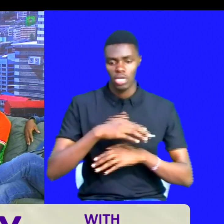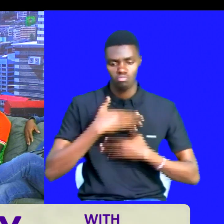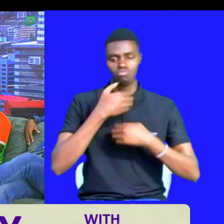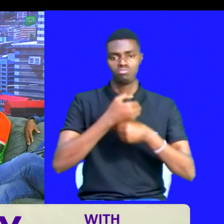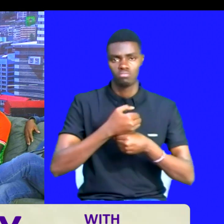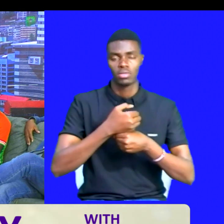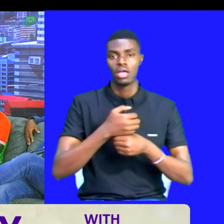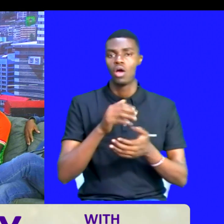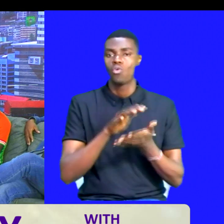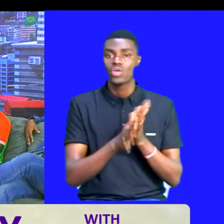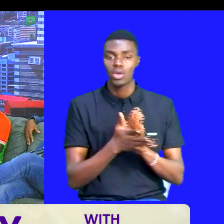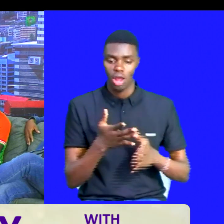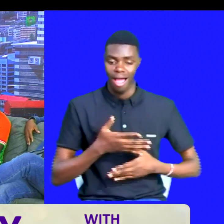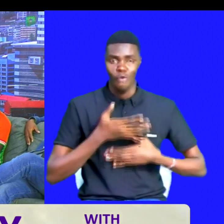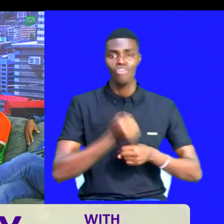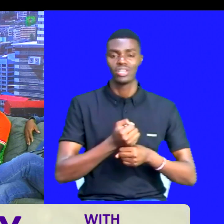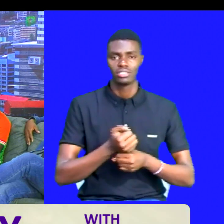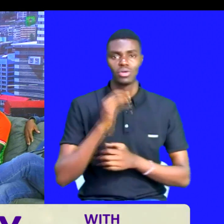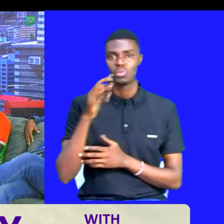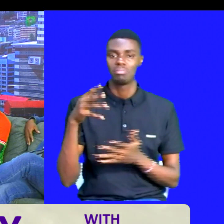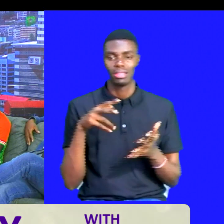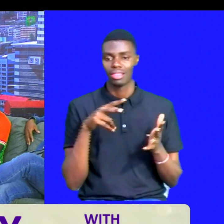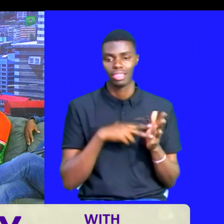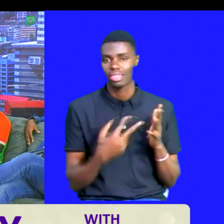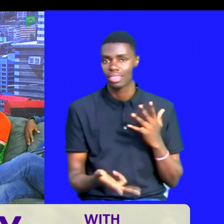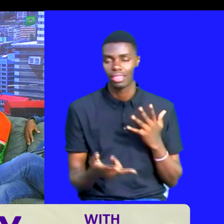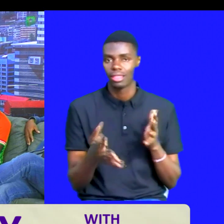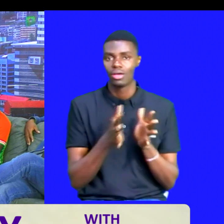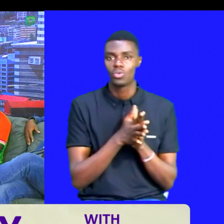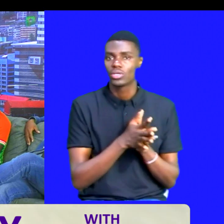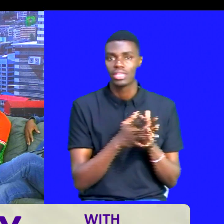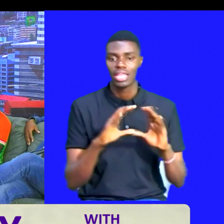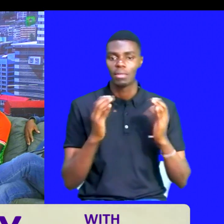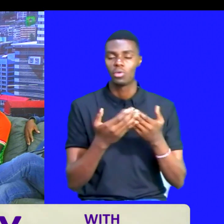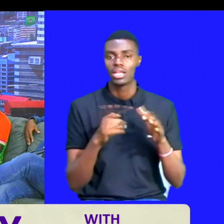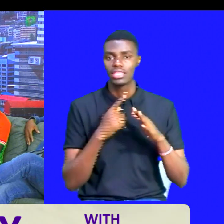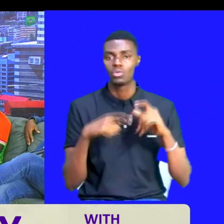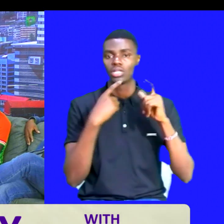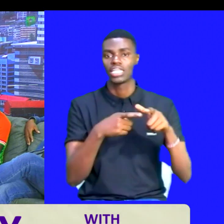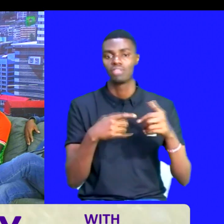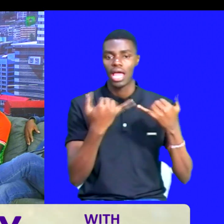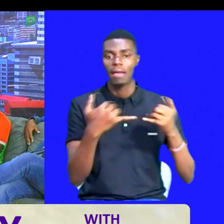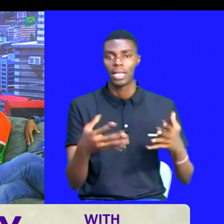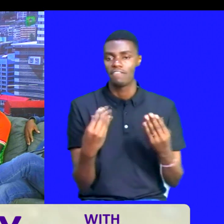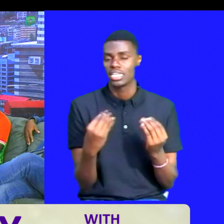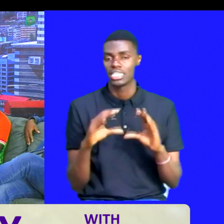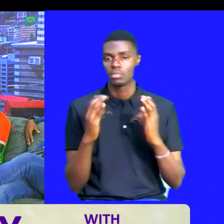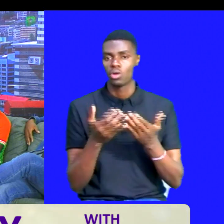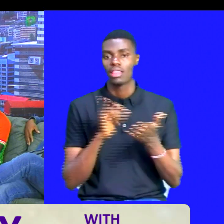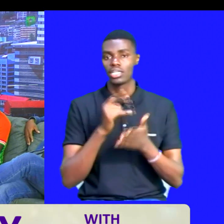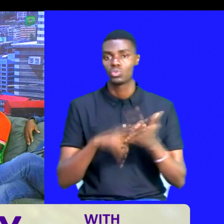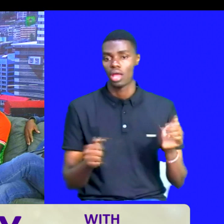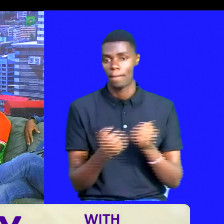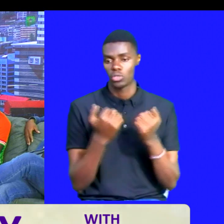Right. So without confidence, you will be fumbling with the ball and you will gift a player a very easy goal. Yes. So that is what was happening with us. But